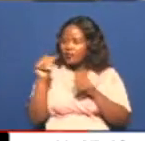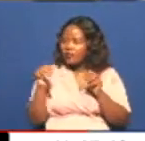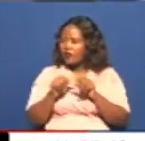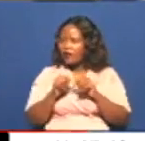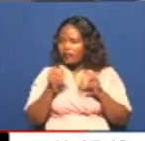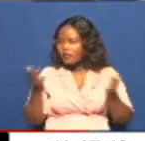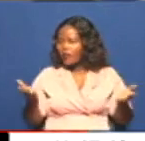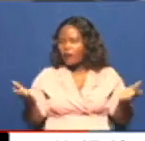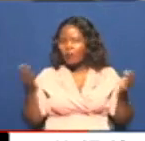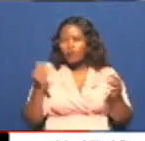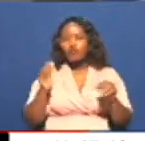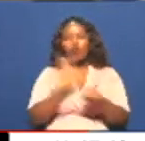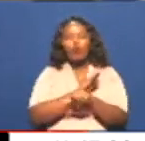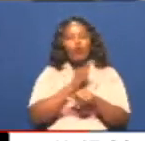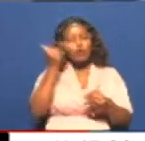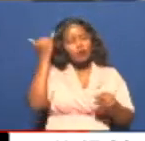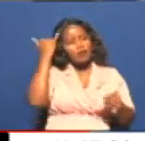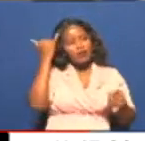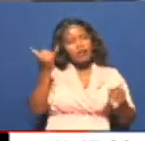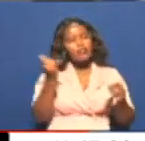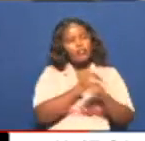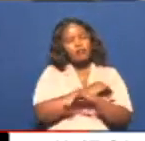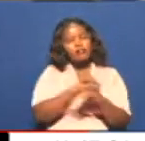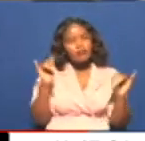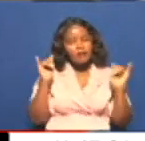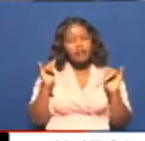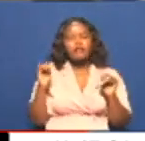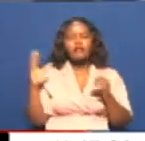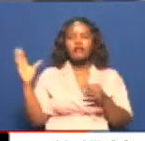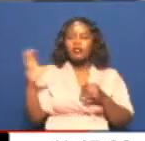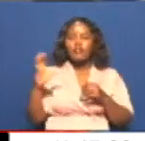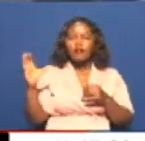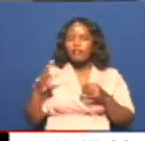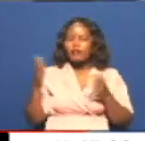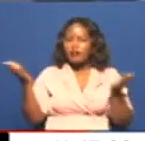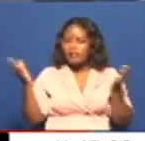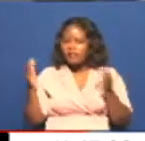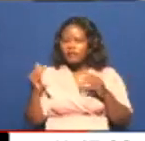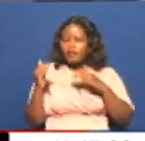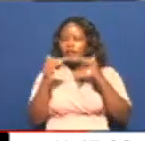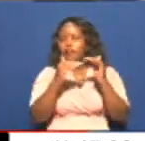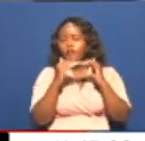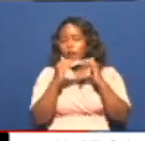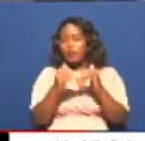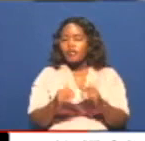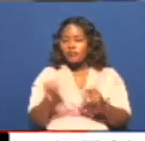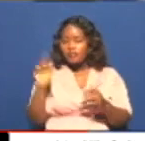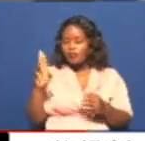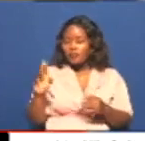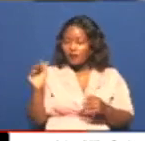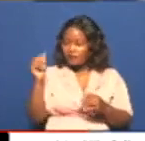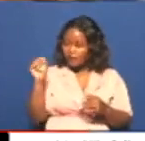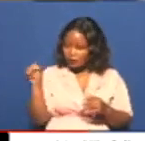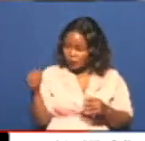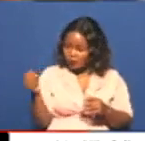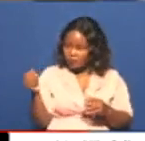The whole concept of independent candidates, even in the advanced democracies like the US, it's not about that,